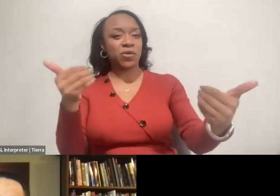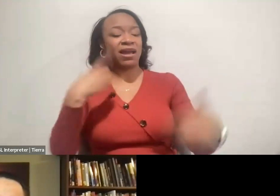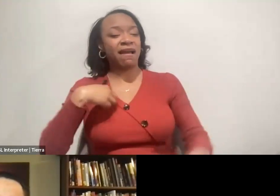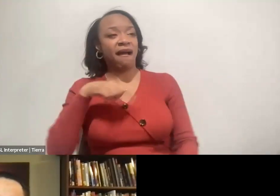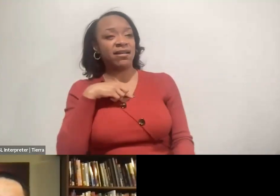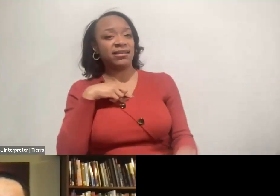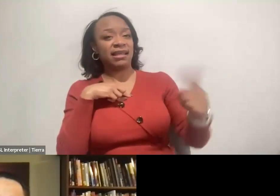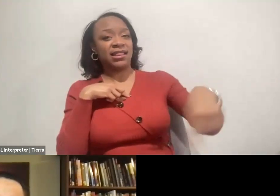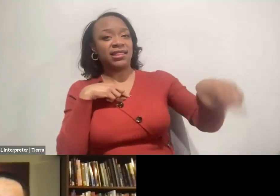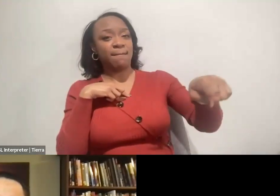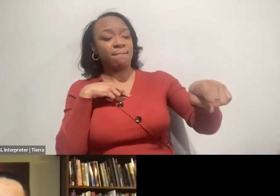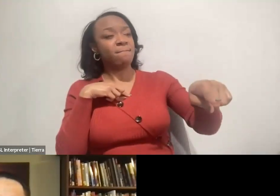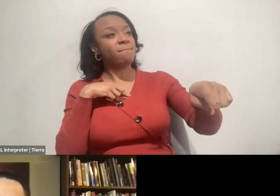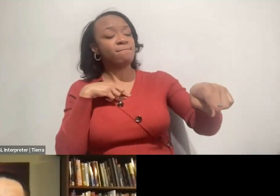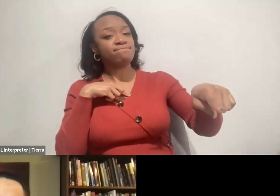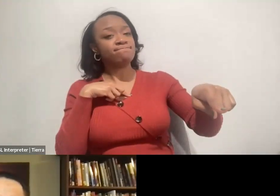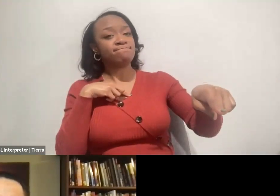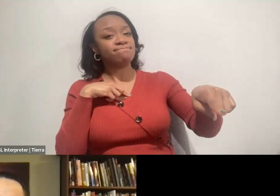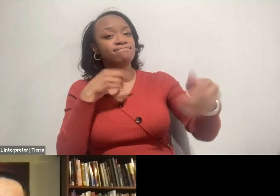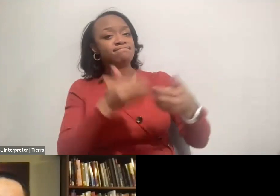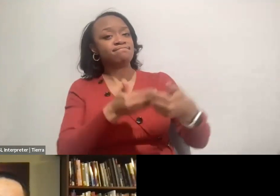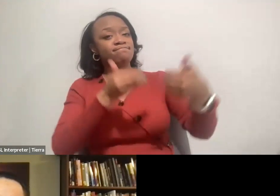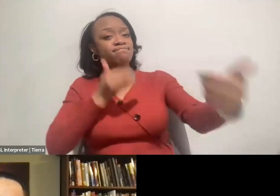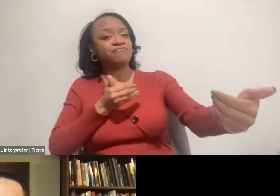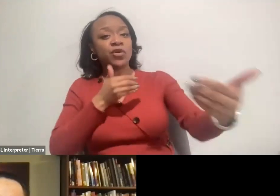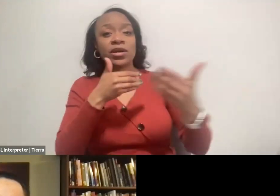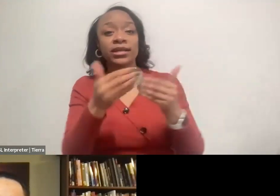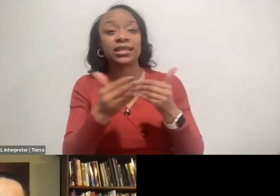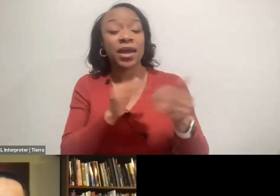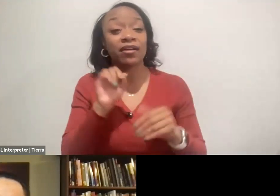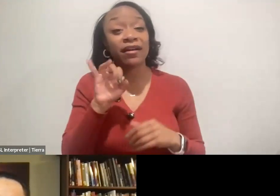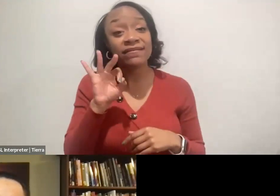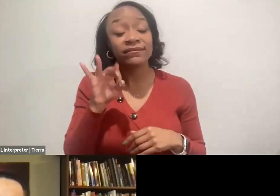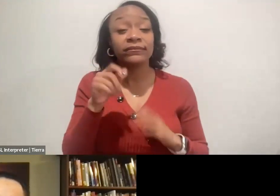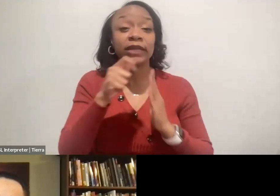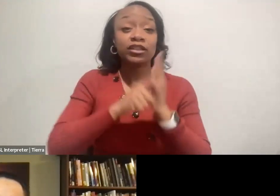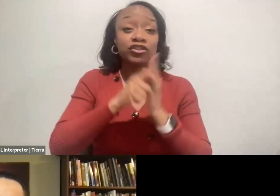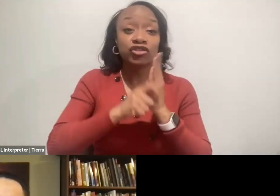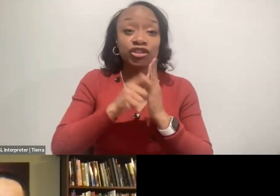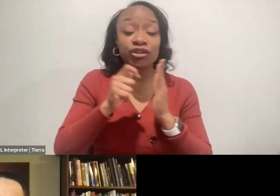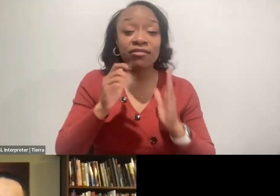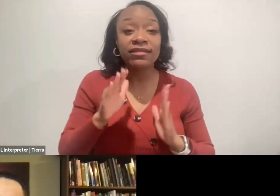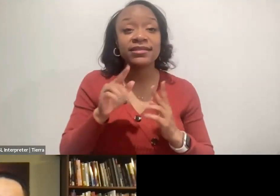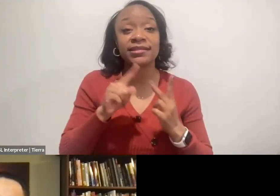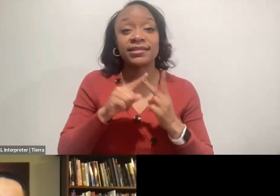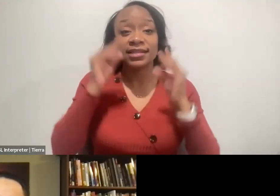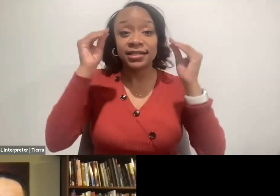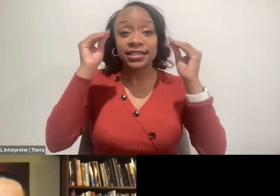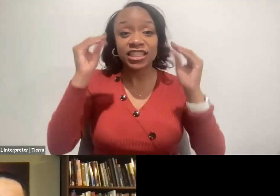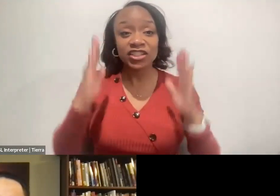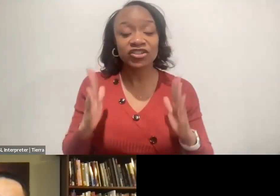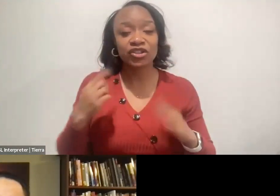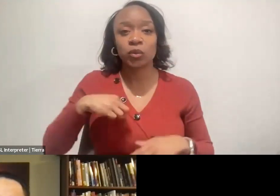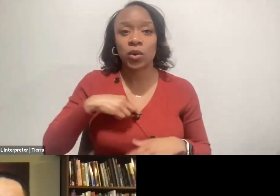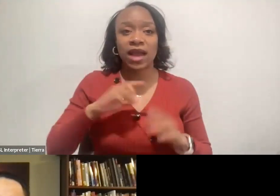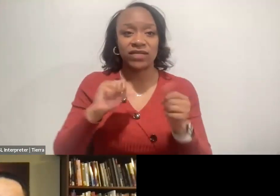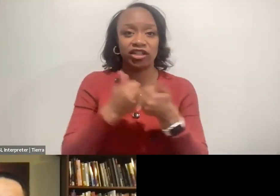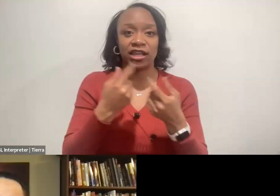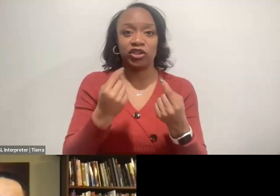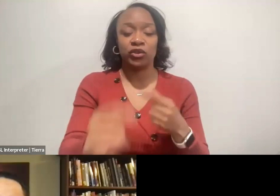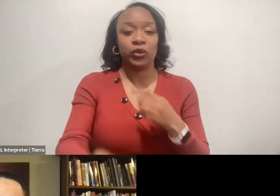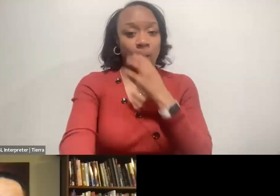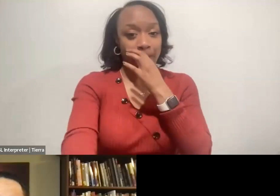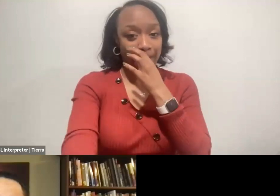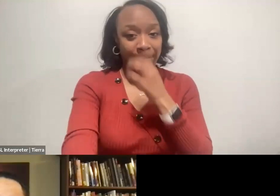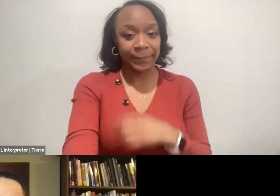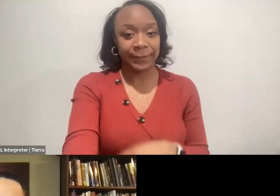that whether it's journalists, whether it's teachers, we have the challenge to go higher